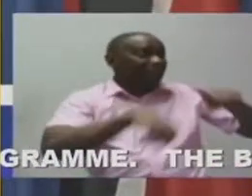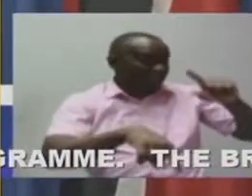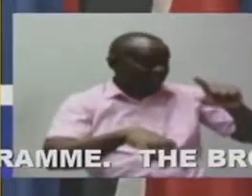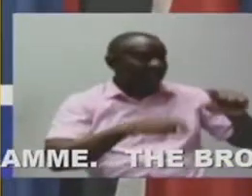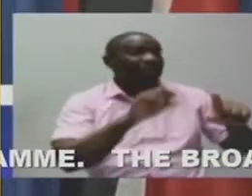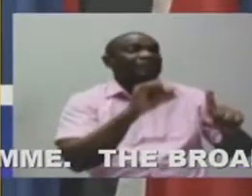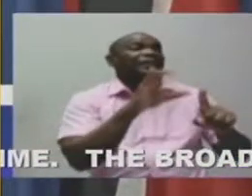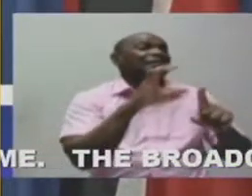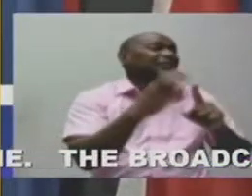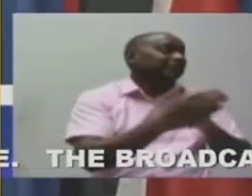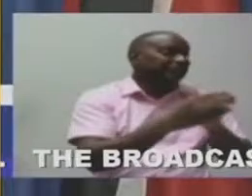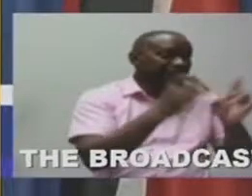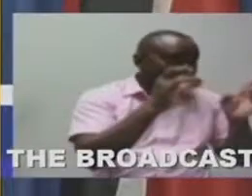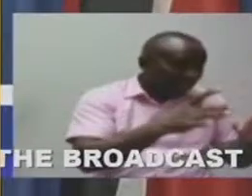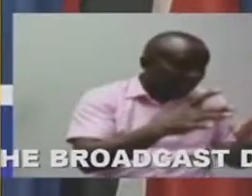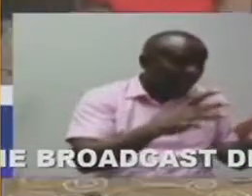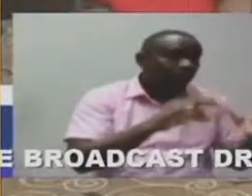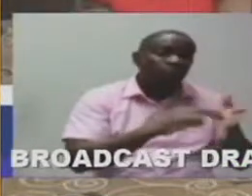be.